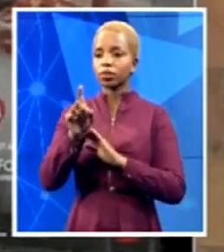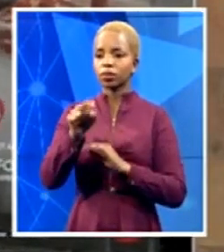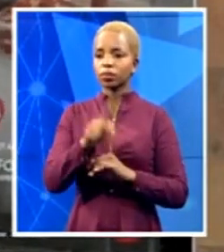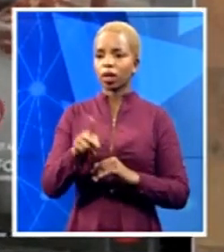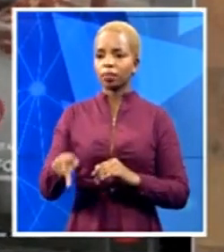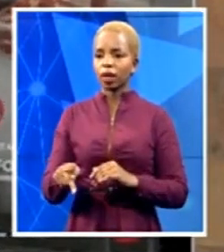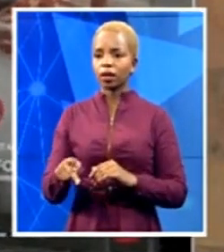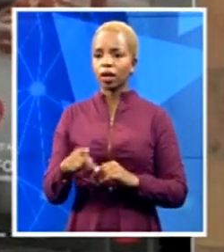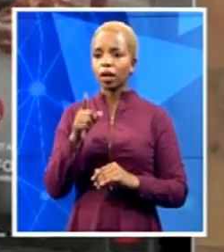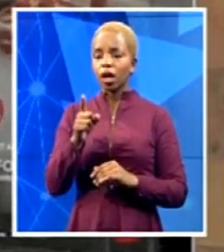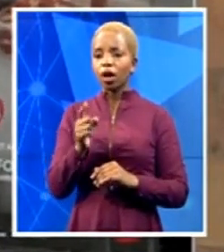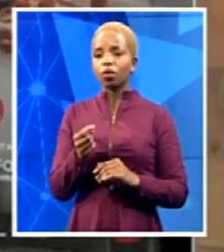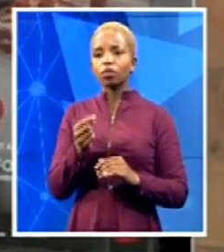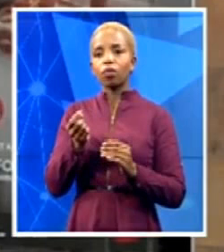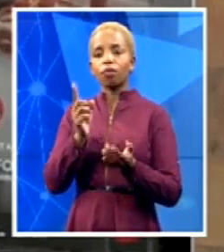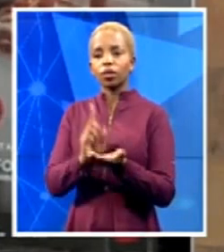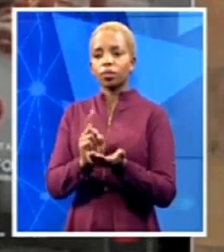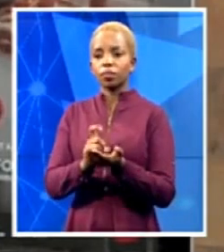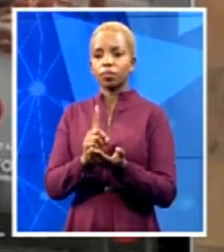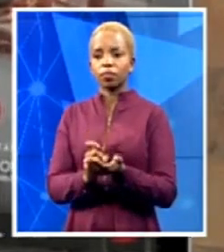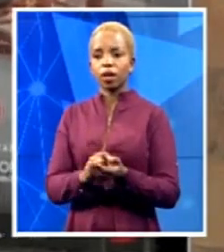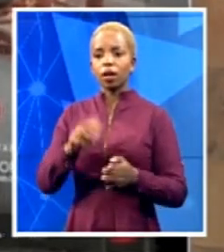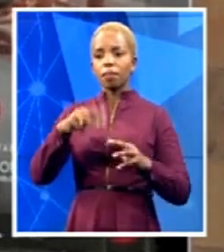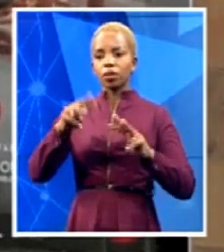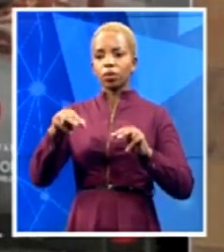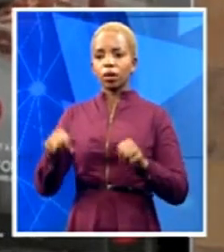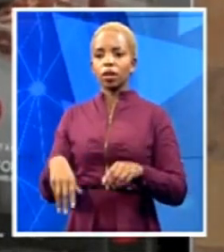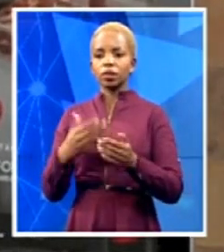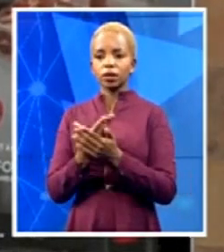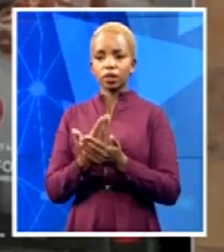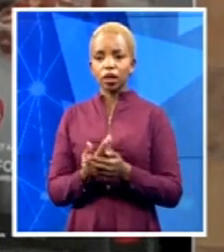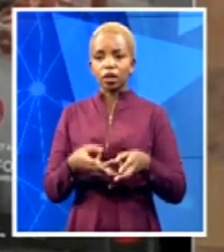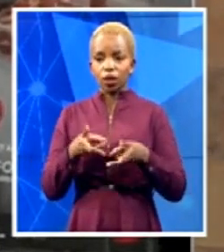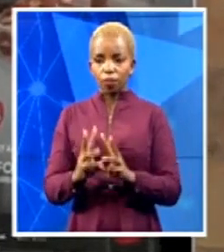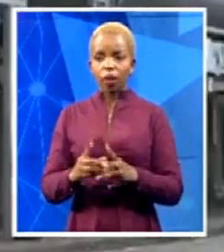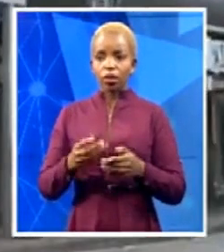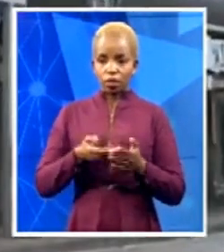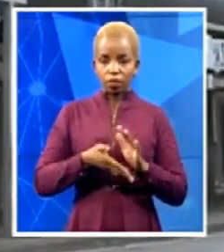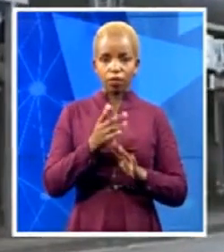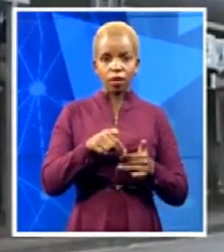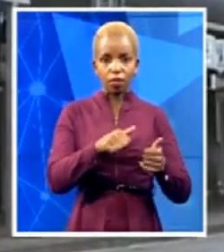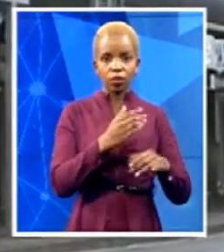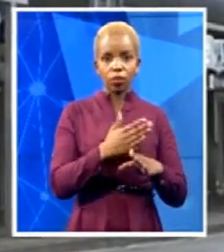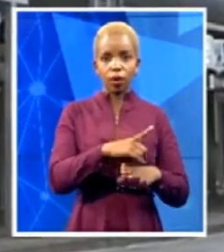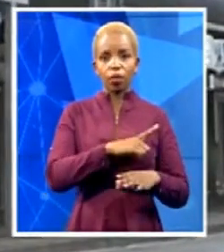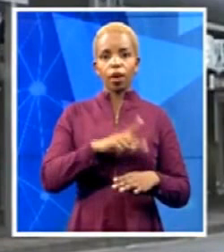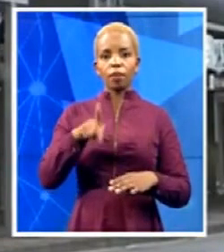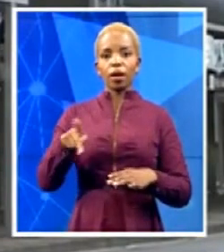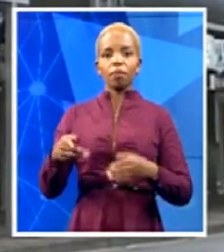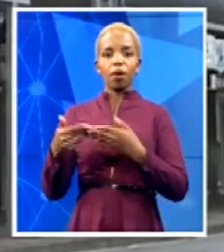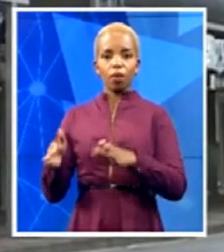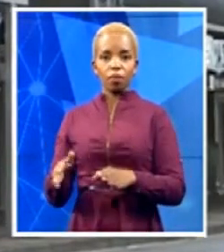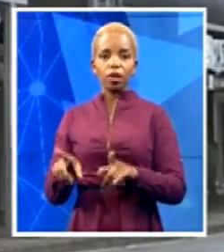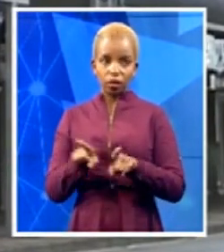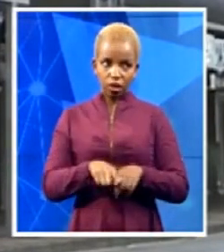we're saying that for the fast food outlet people, when they go back to work, each and every one of those people should not be allowed back in work unless they are tested and found to be